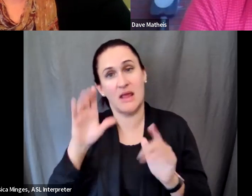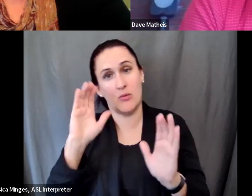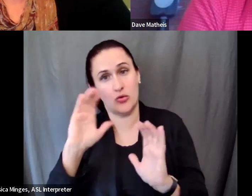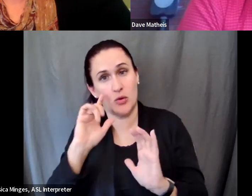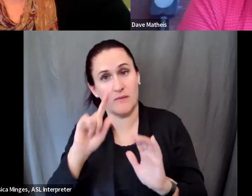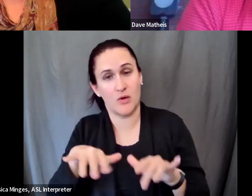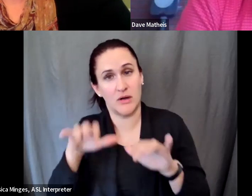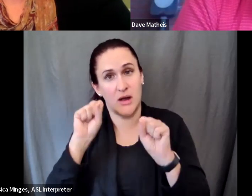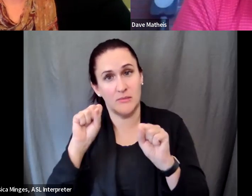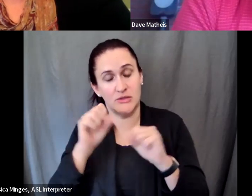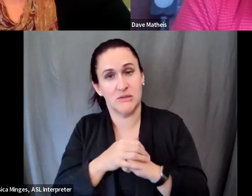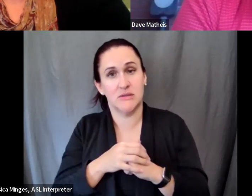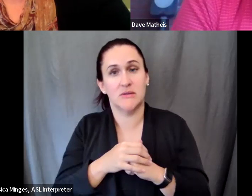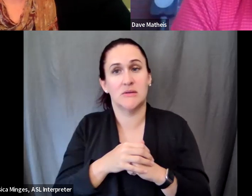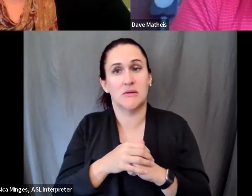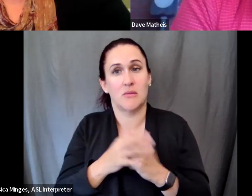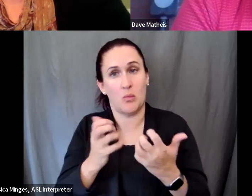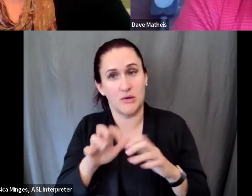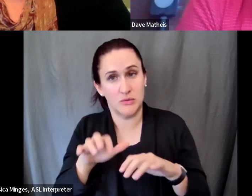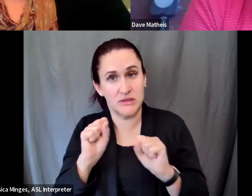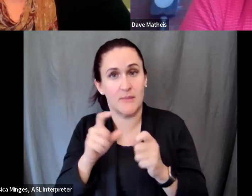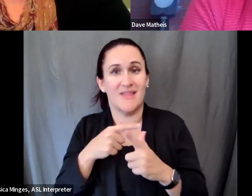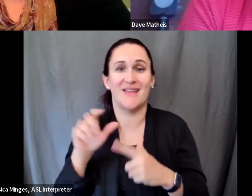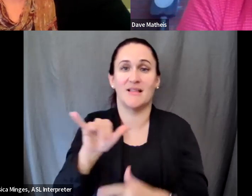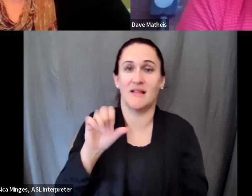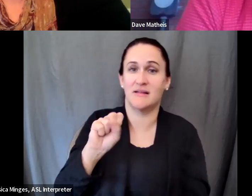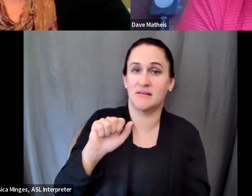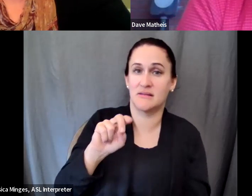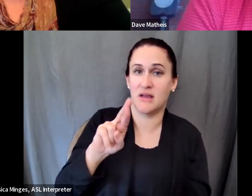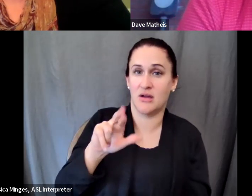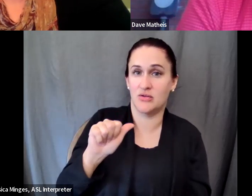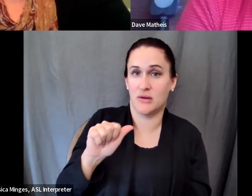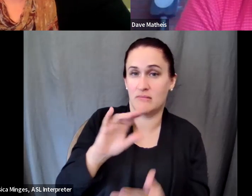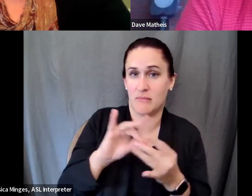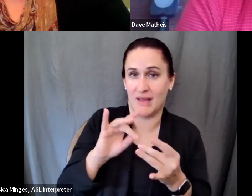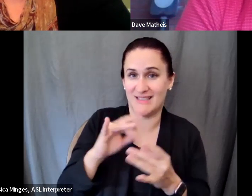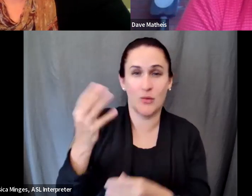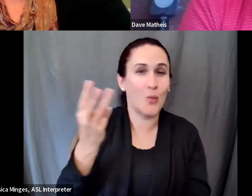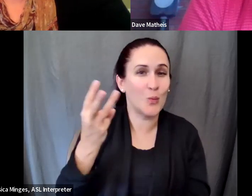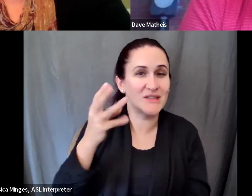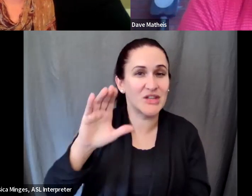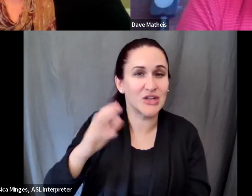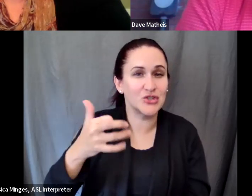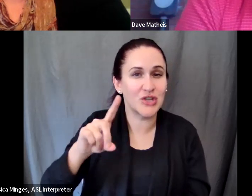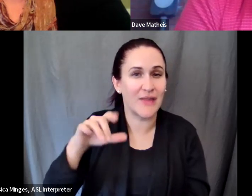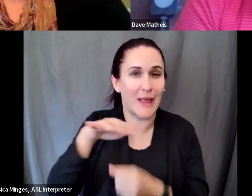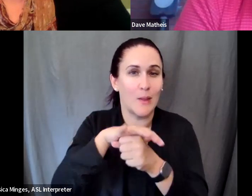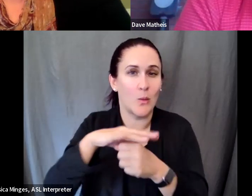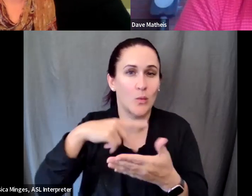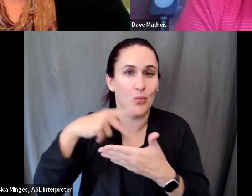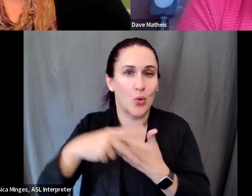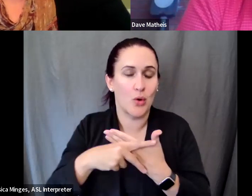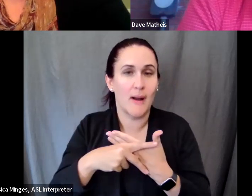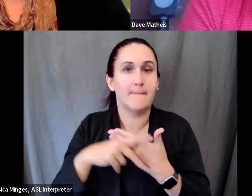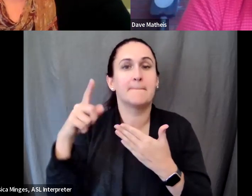adopt. And like Sandra mentioned, Wednesday's Child, the local program,